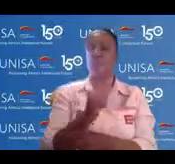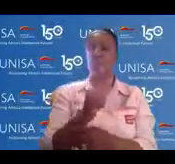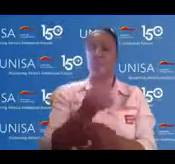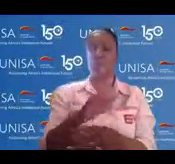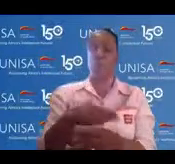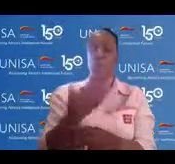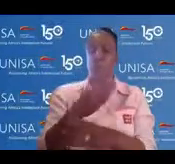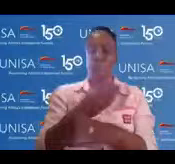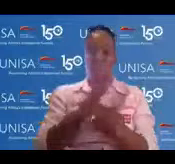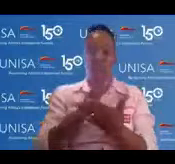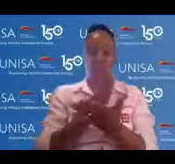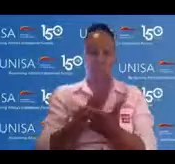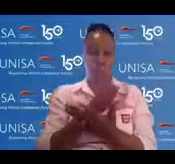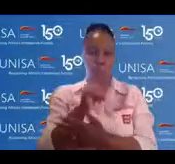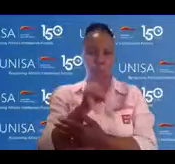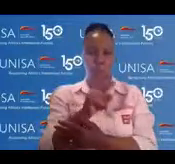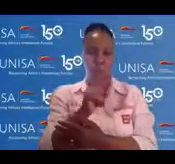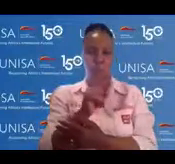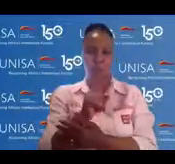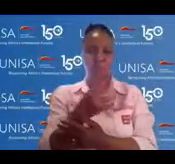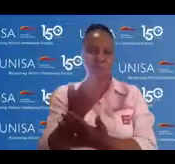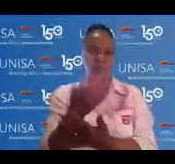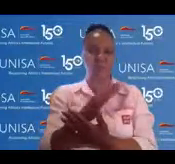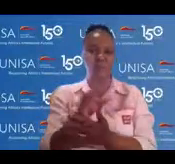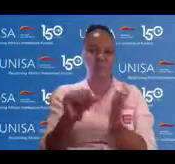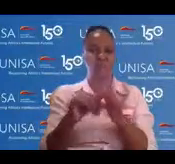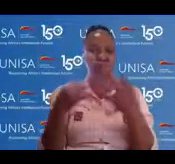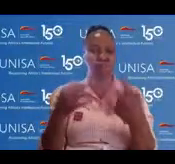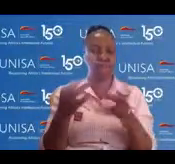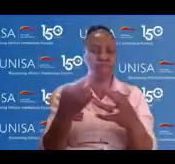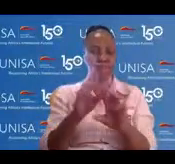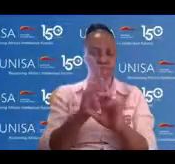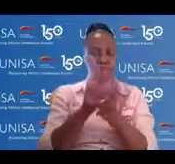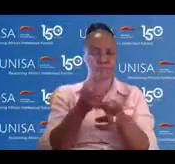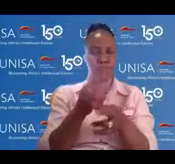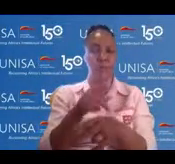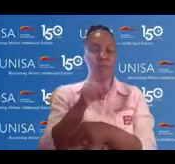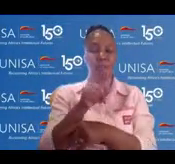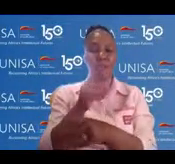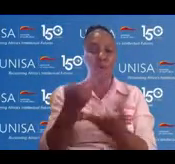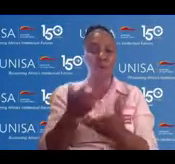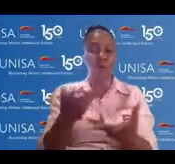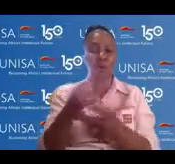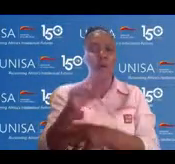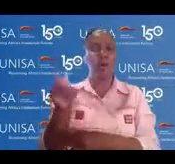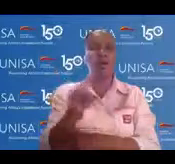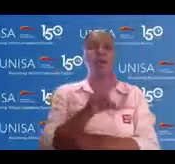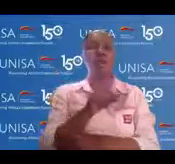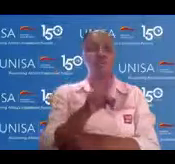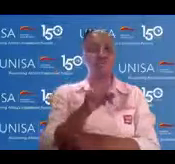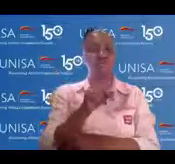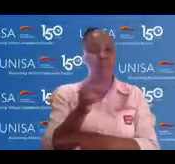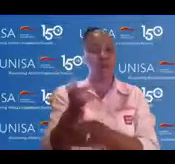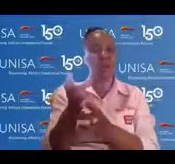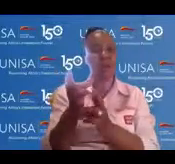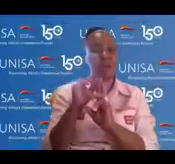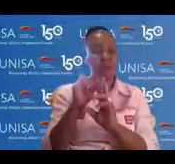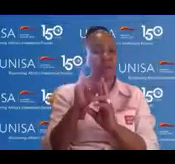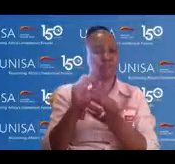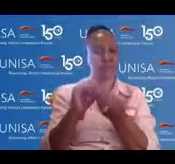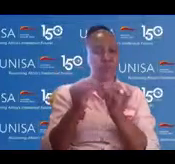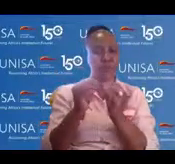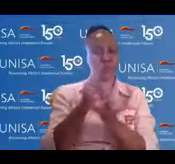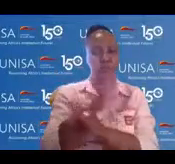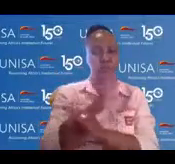this was now a very significant result. That's when we can see that risk of fabrication coming into the